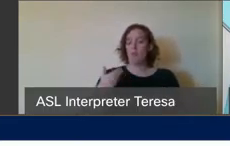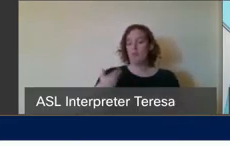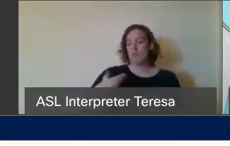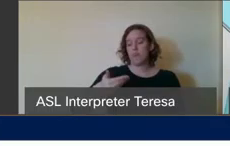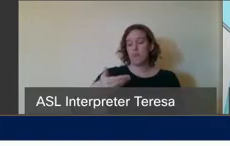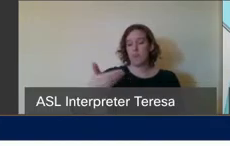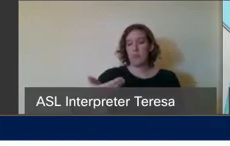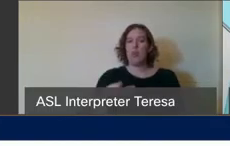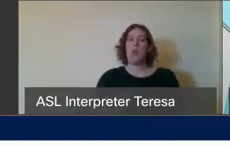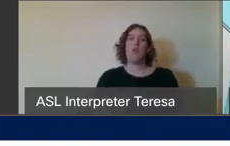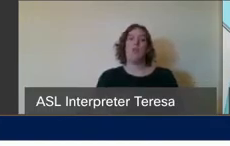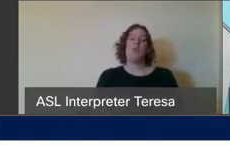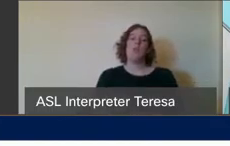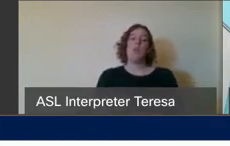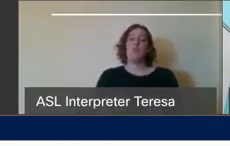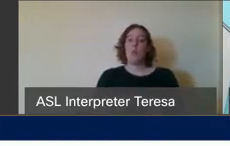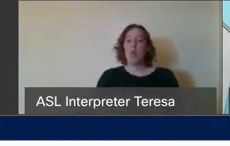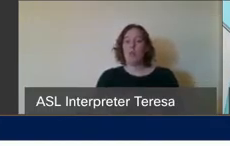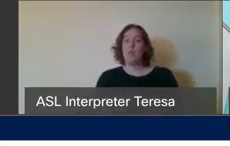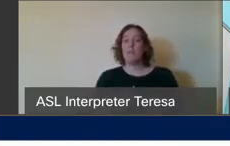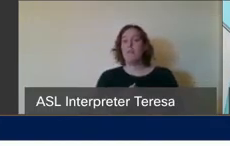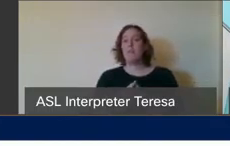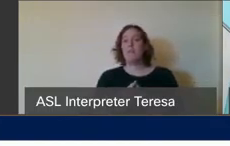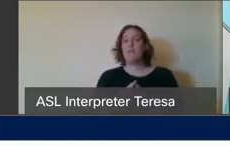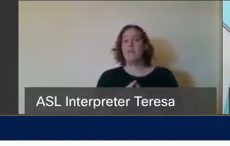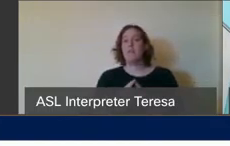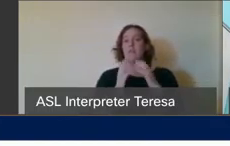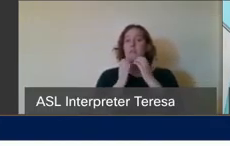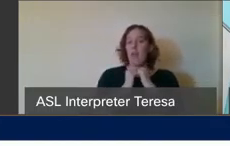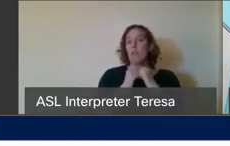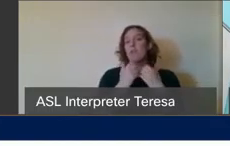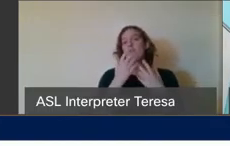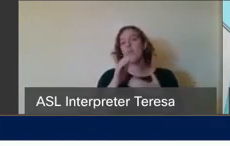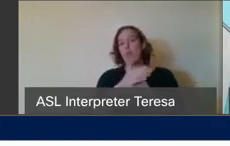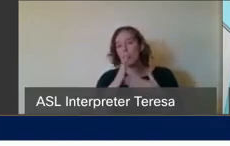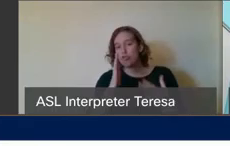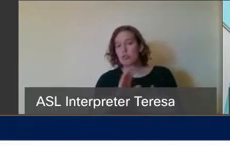as well as valuing partnerships and collaboration.